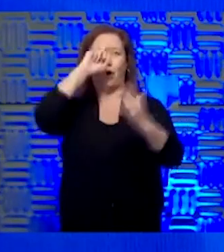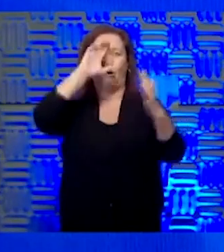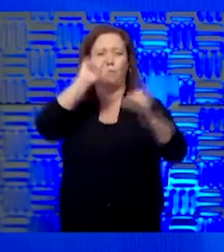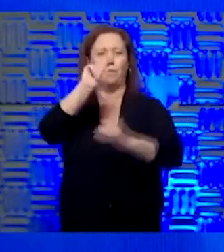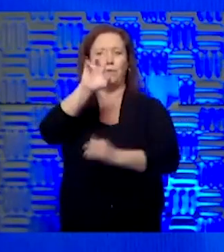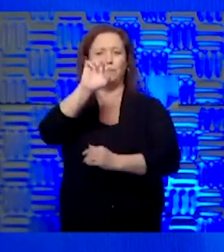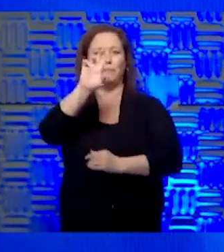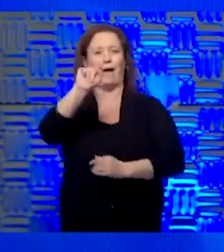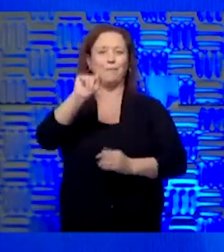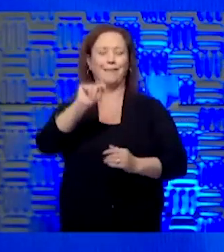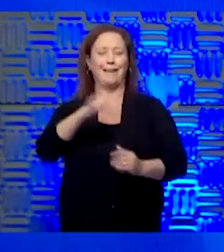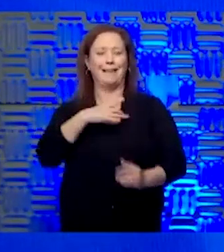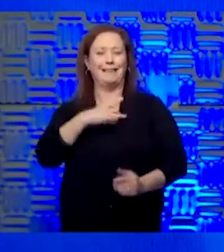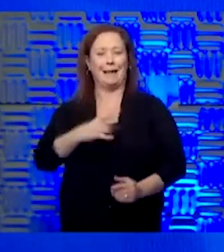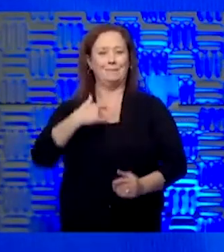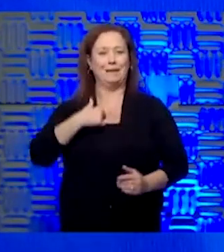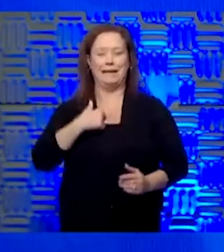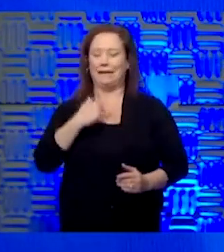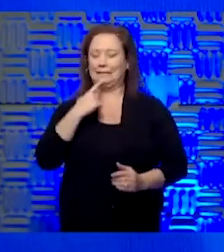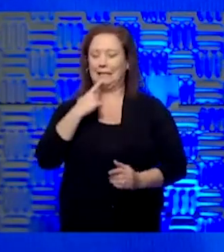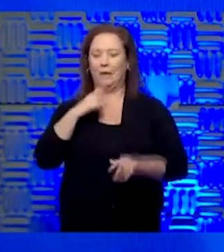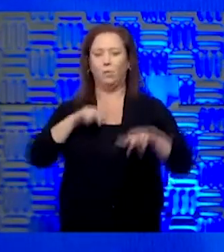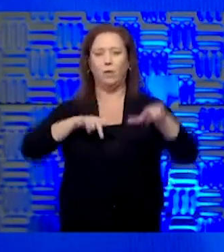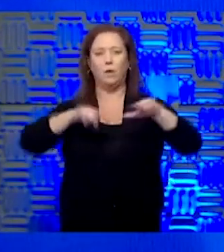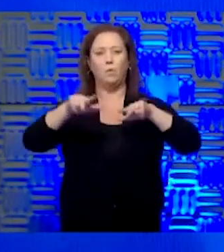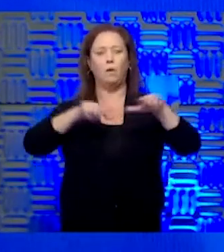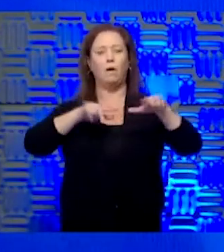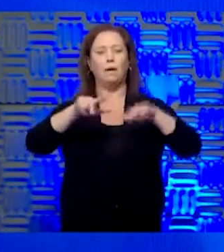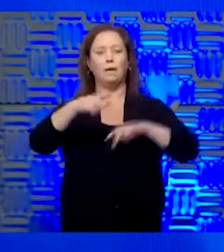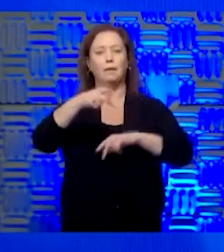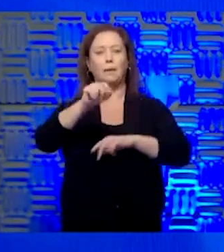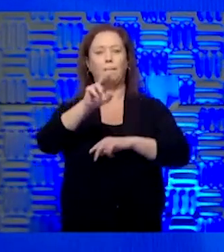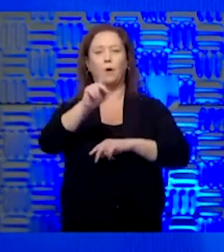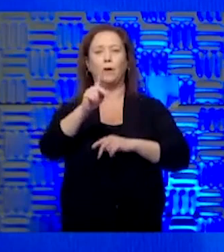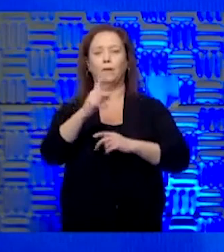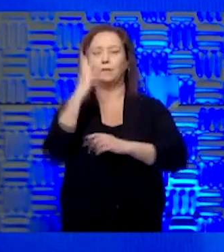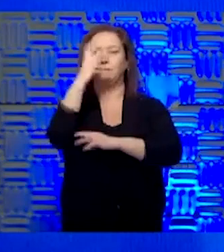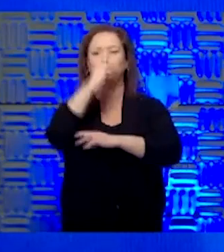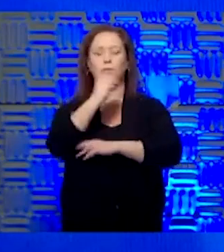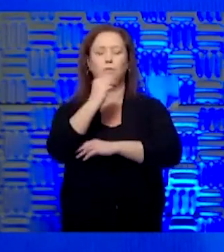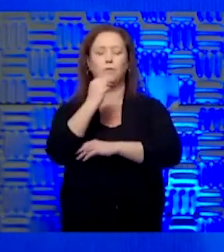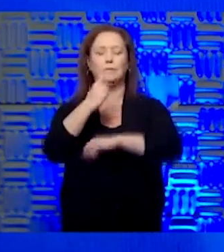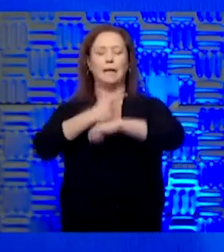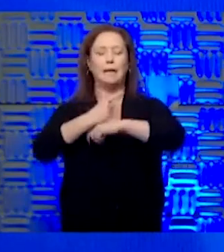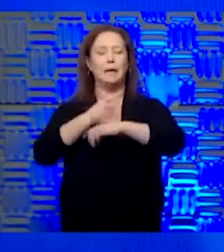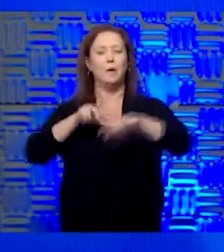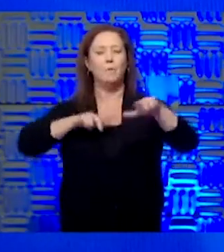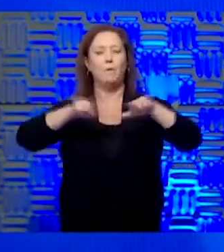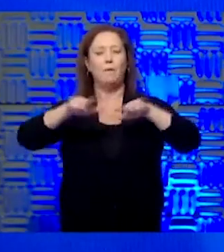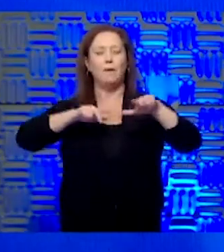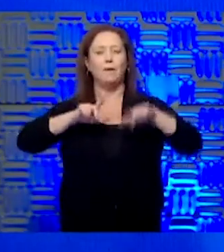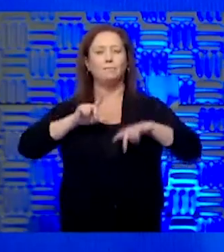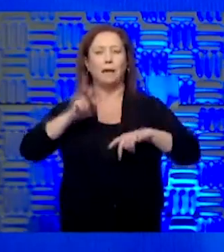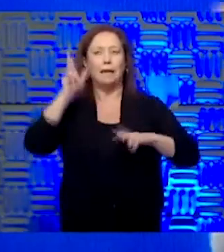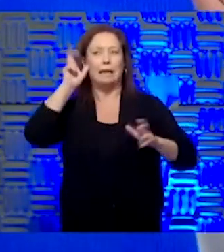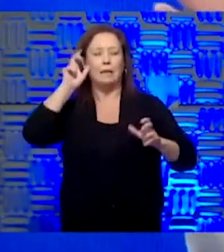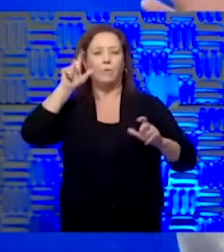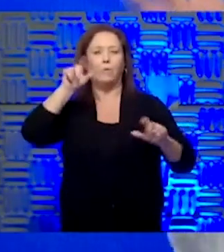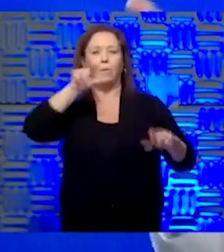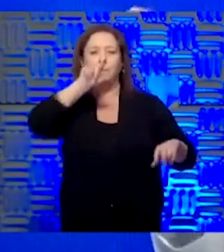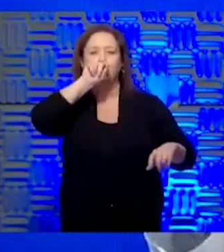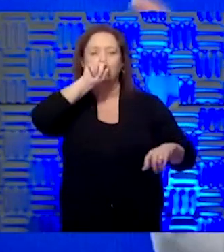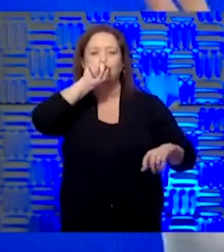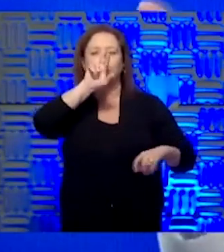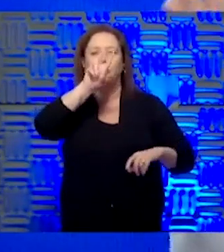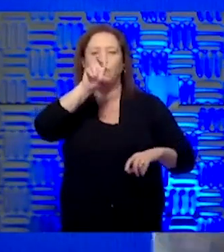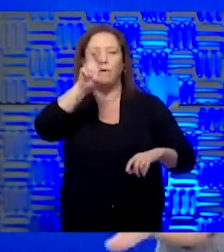until such time, I say that every morning. We take a walk in Lewis Park. Did this morning, a beautiful day. And as I walked around, I could hear the birds, and the birds are always here on the